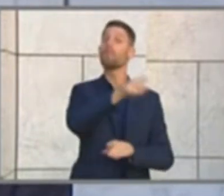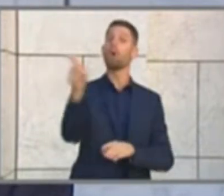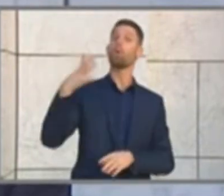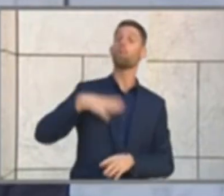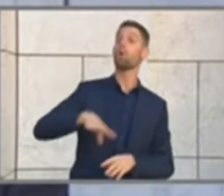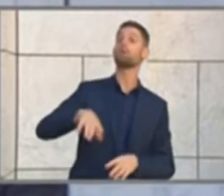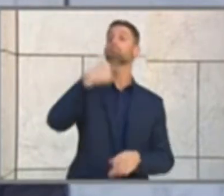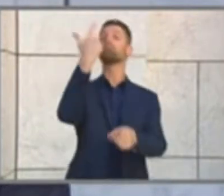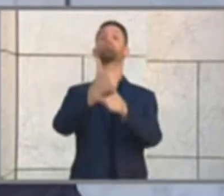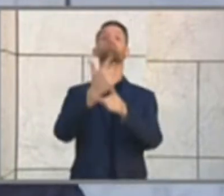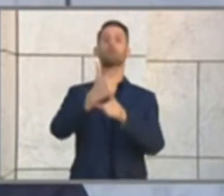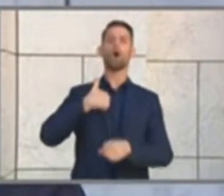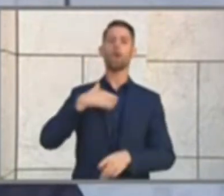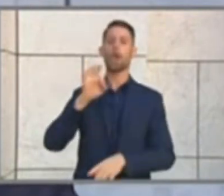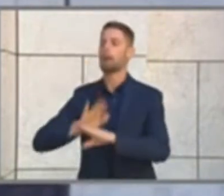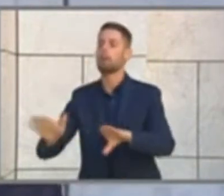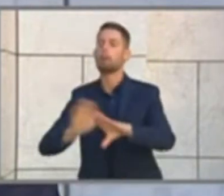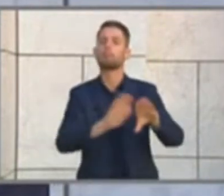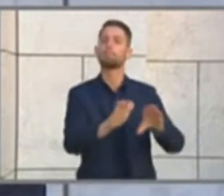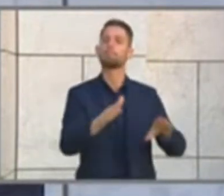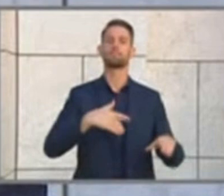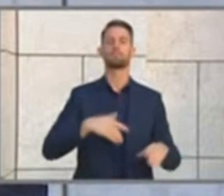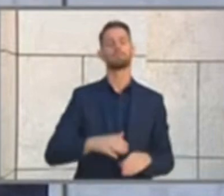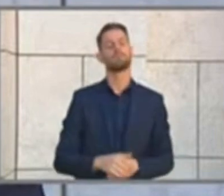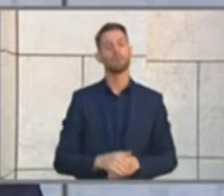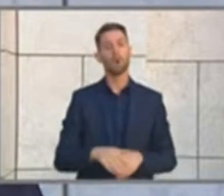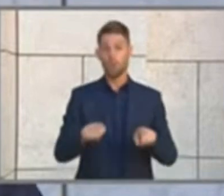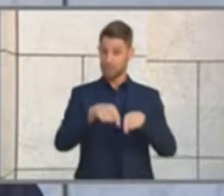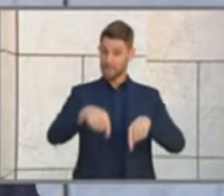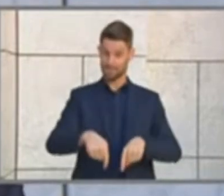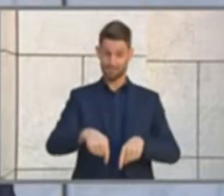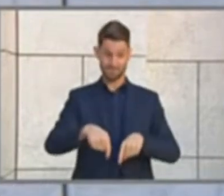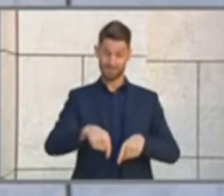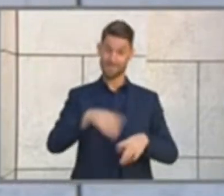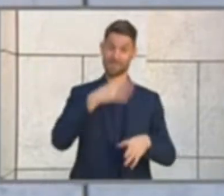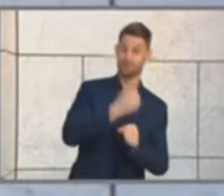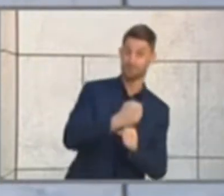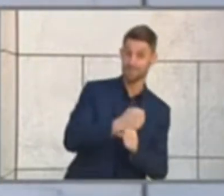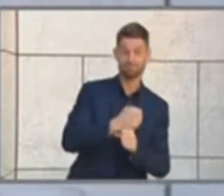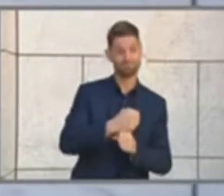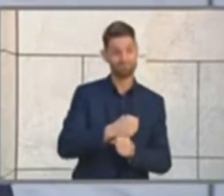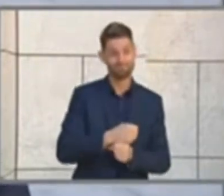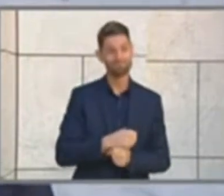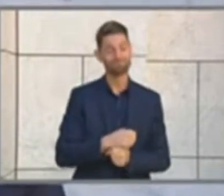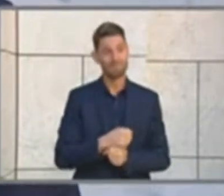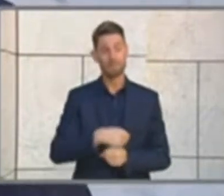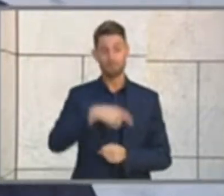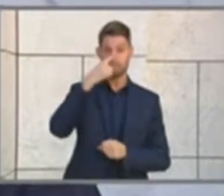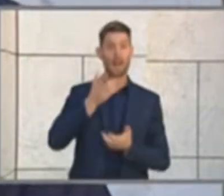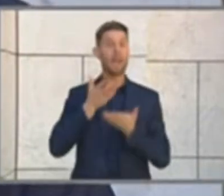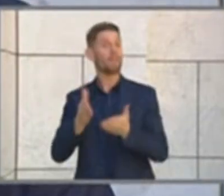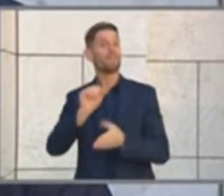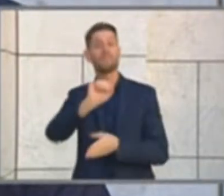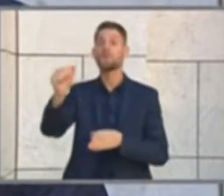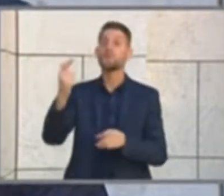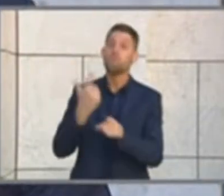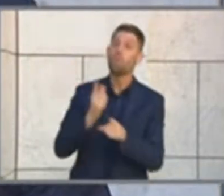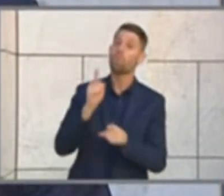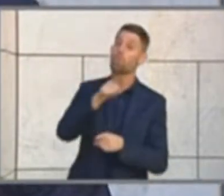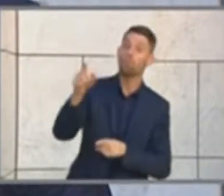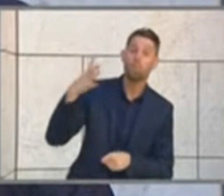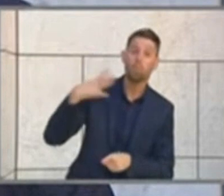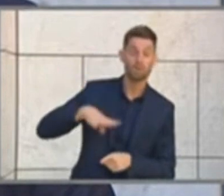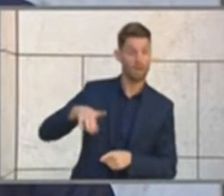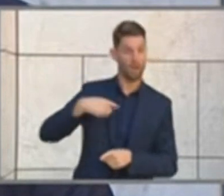things from time to time, and even under privilege of this place, which people can find deeply offensive. And I have no doubt that people